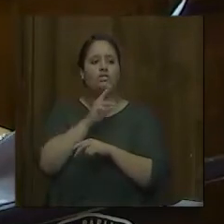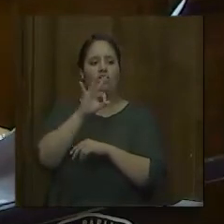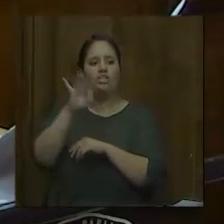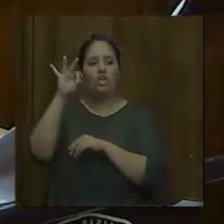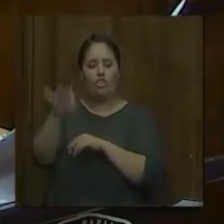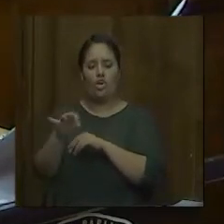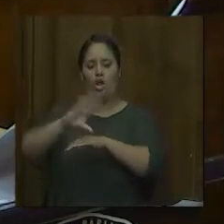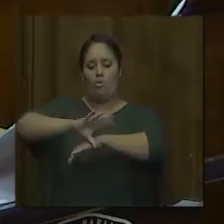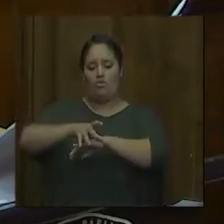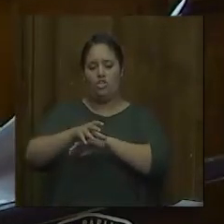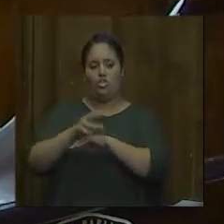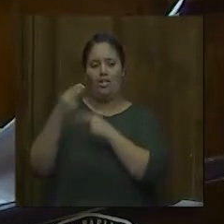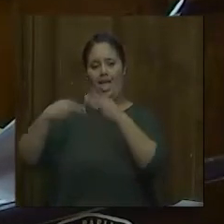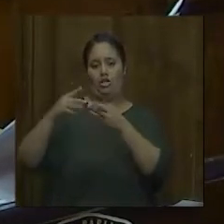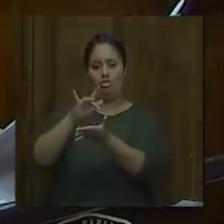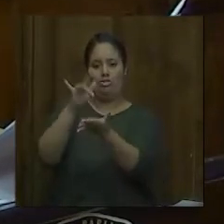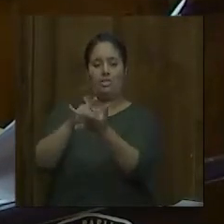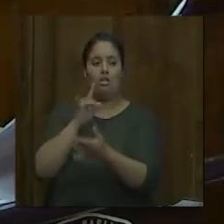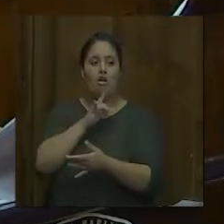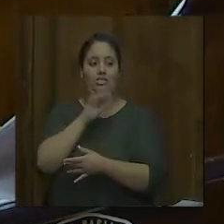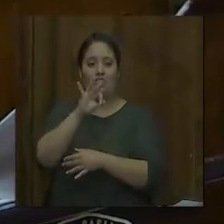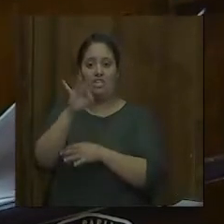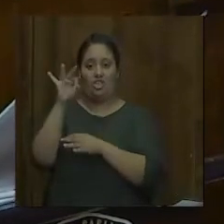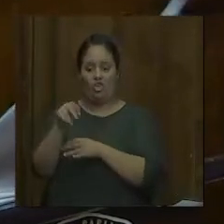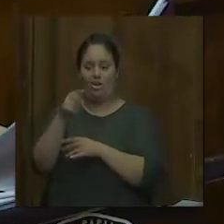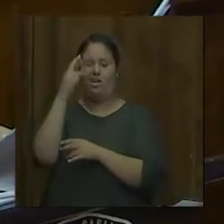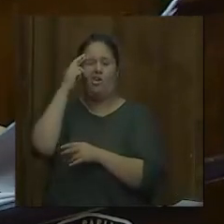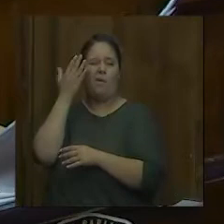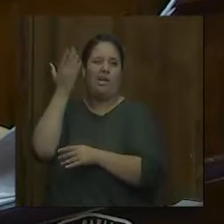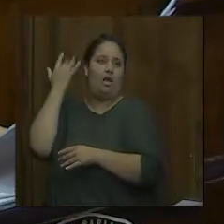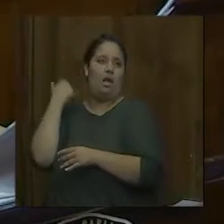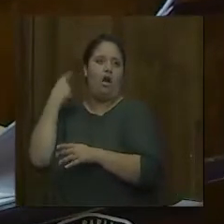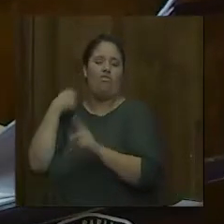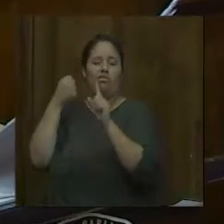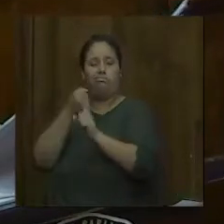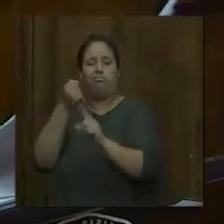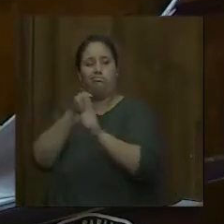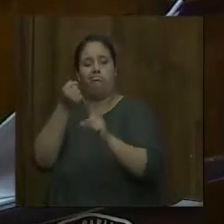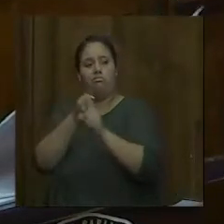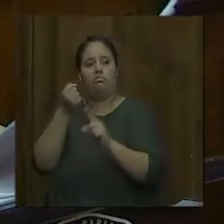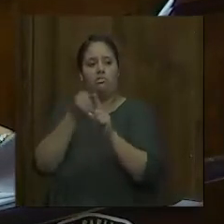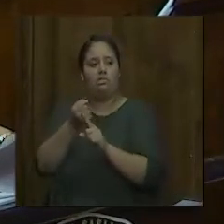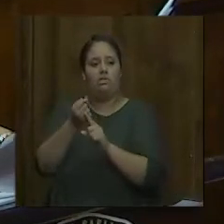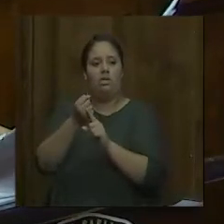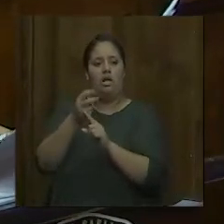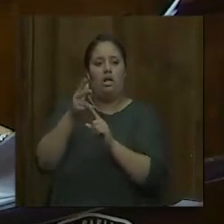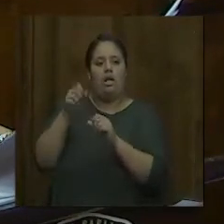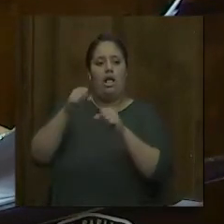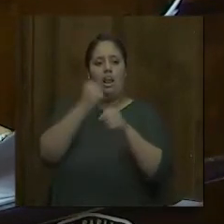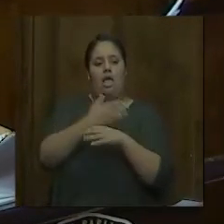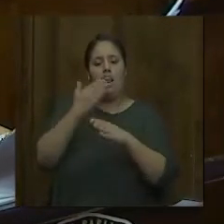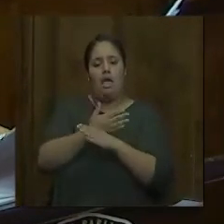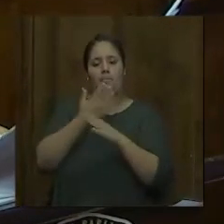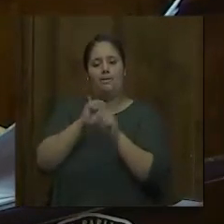Lewandle as a provincial heritage site. Hostel 33 is a reminder of the brutality of the migrant labour system and